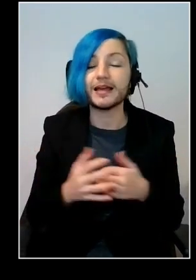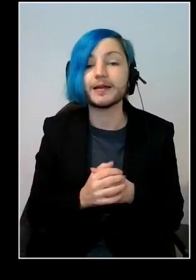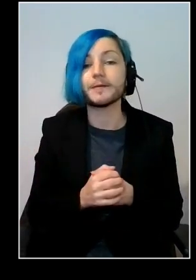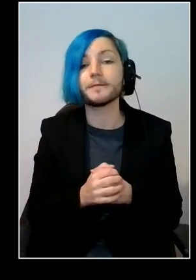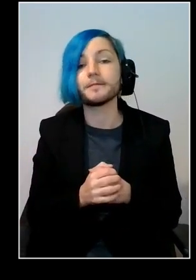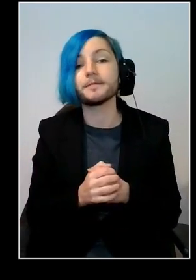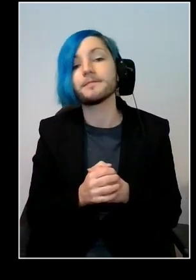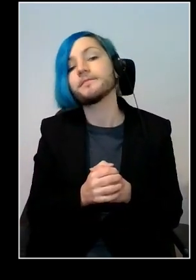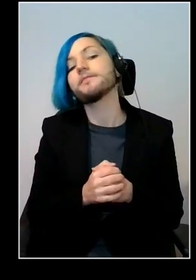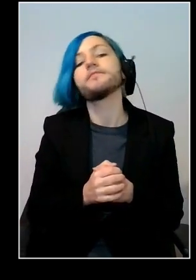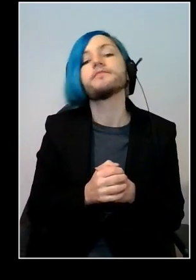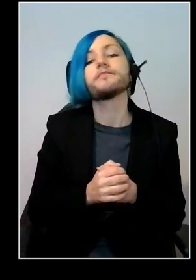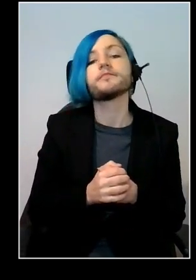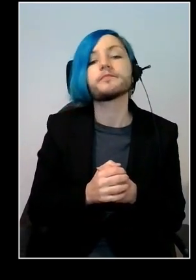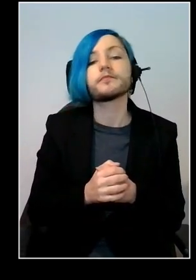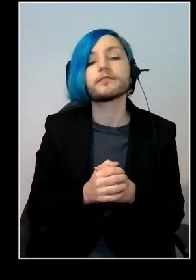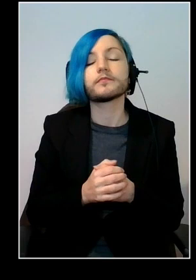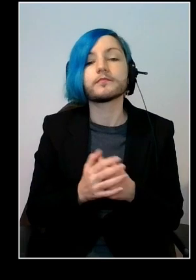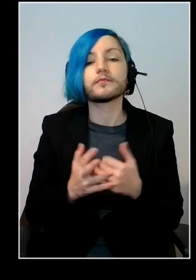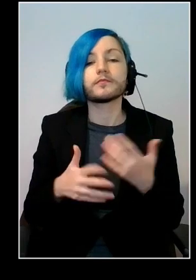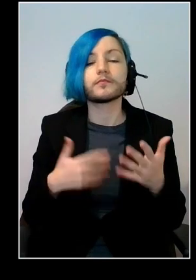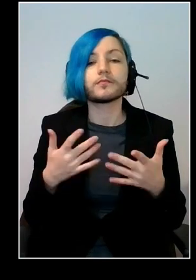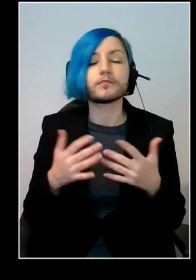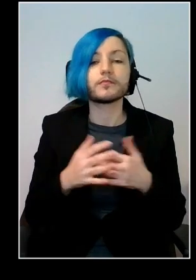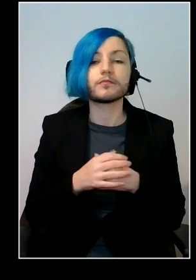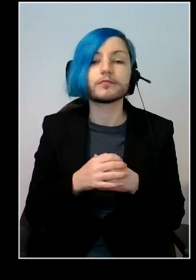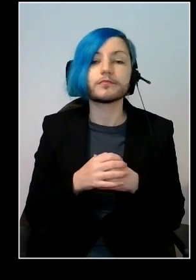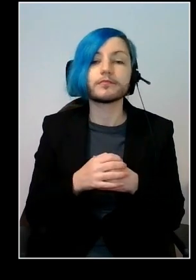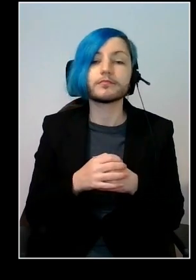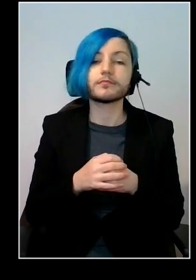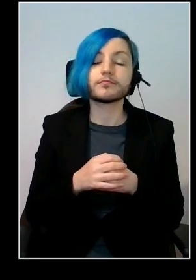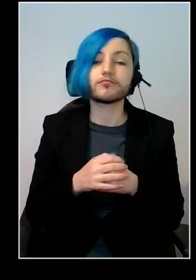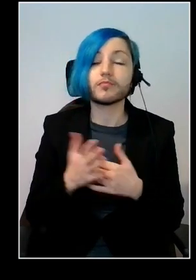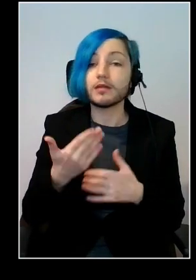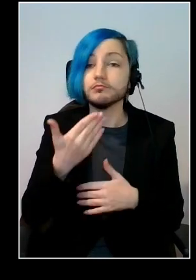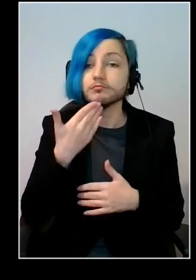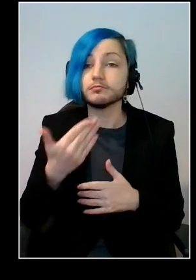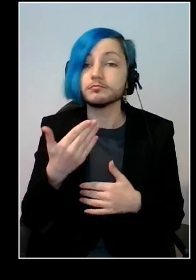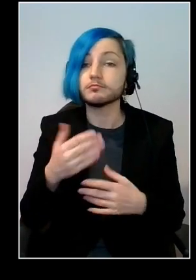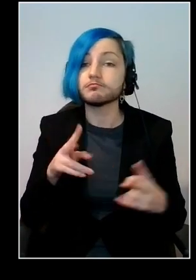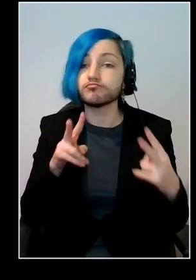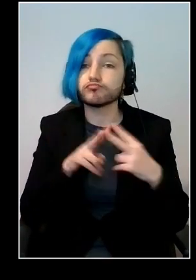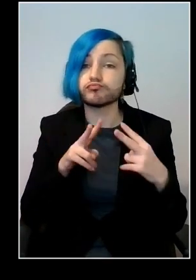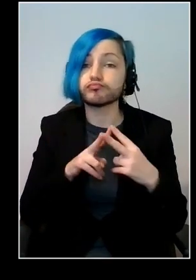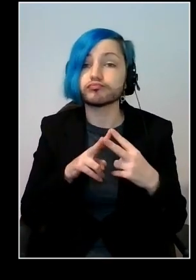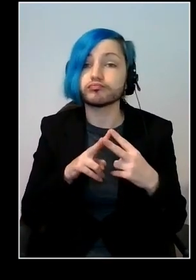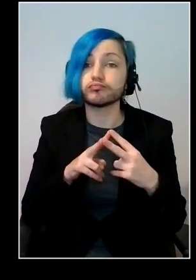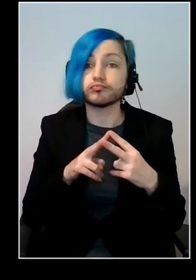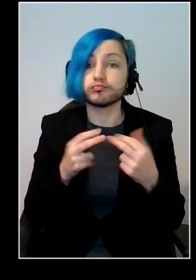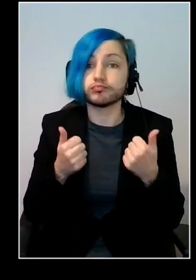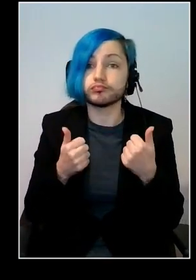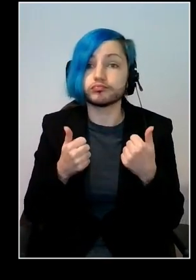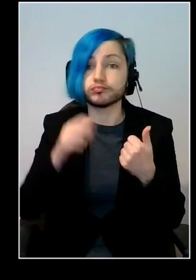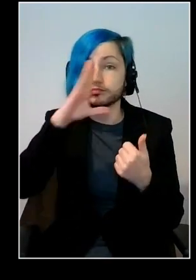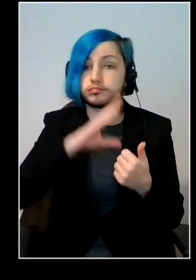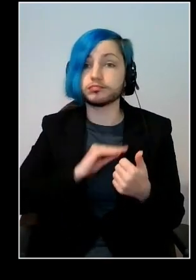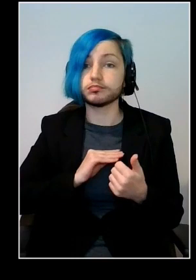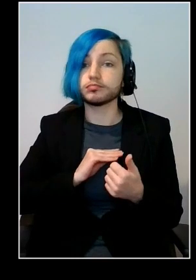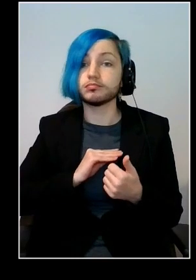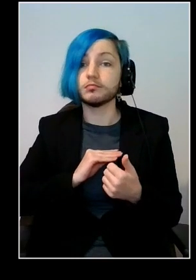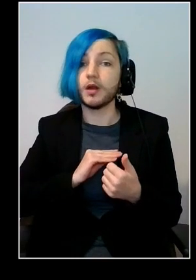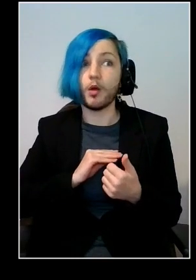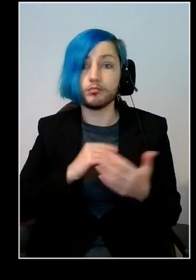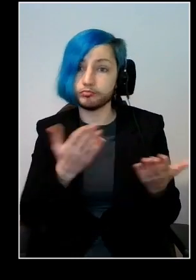sort of video conference, then please get in touch with us and we will be glad to welcome